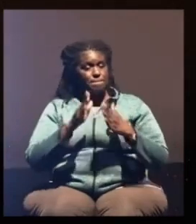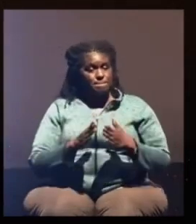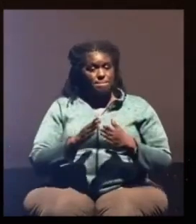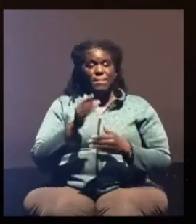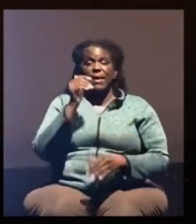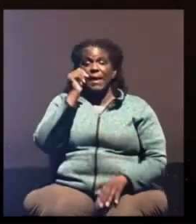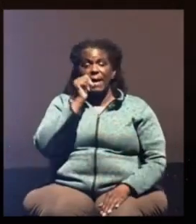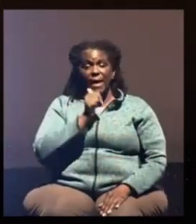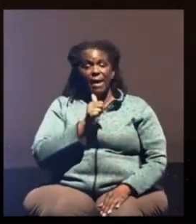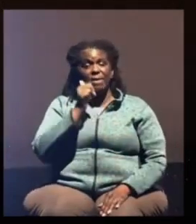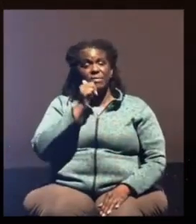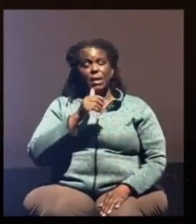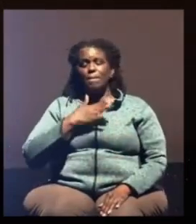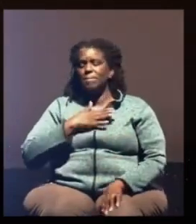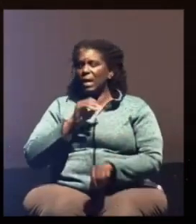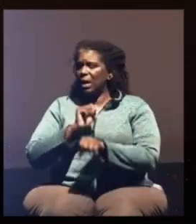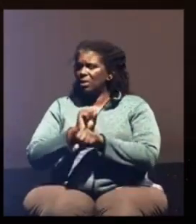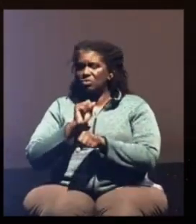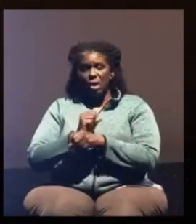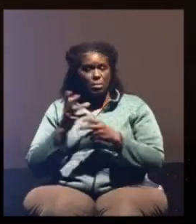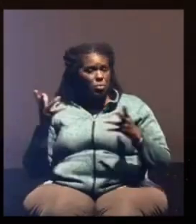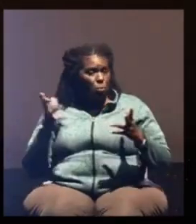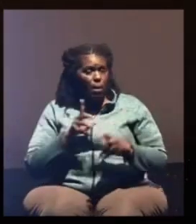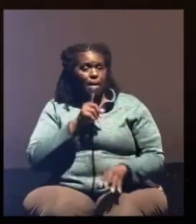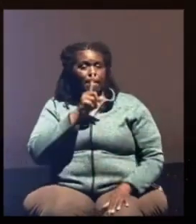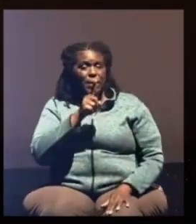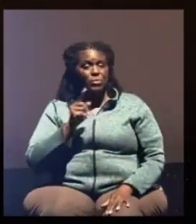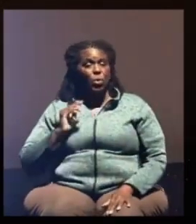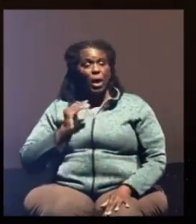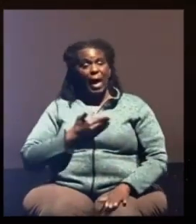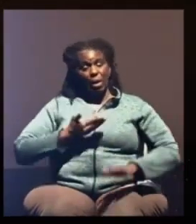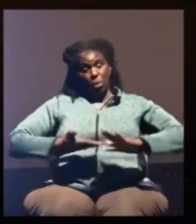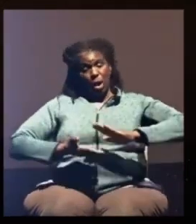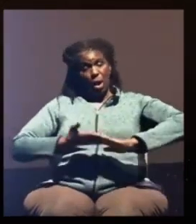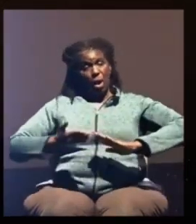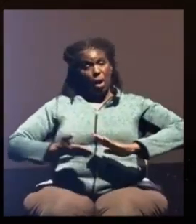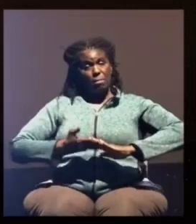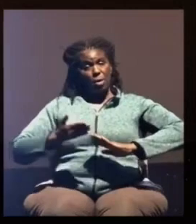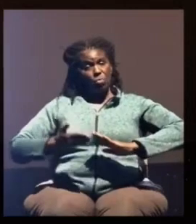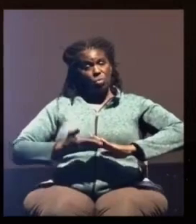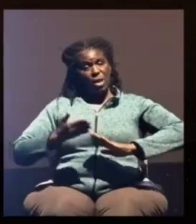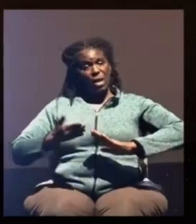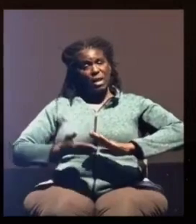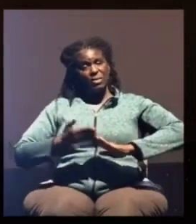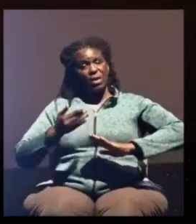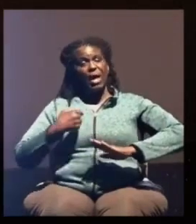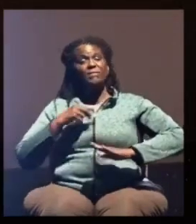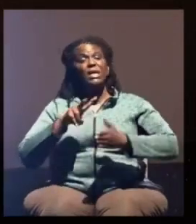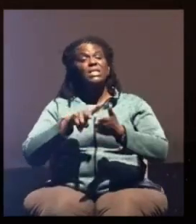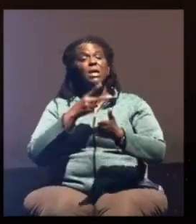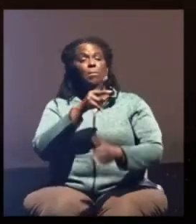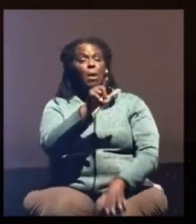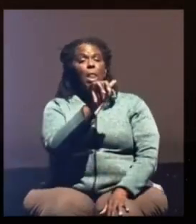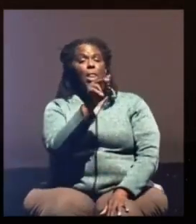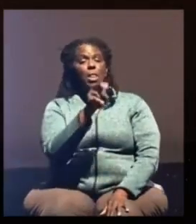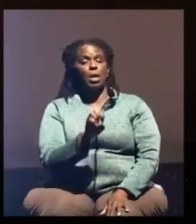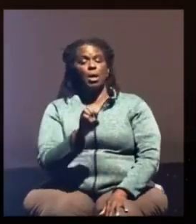Every day, my job is to ensure that our operations run a double line return. If I